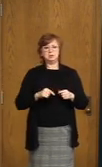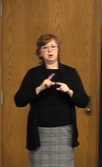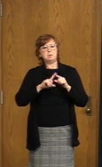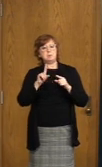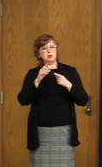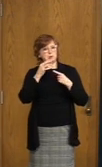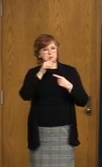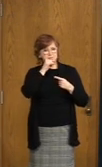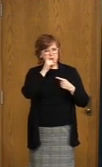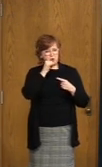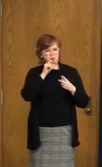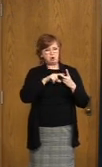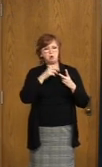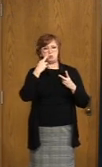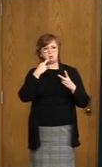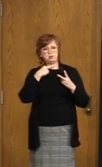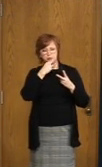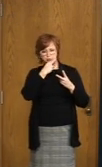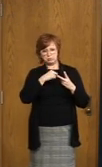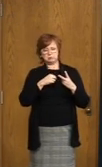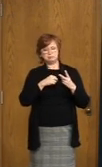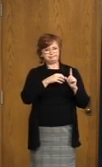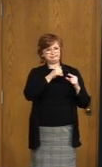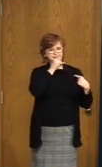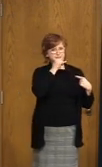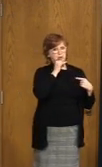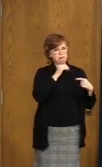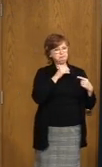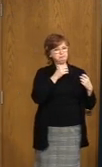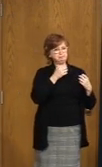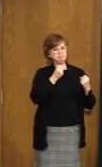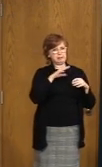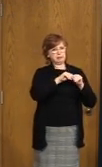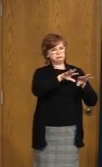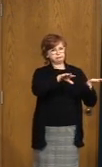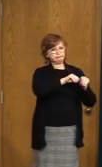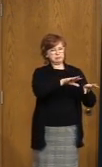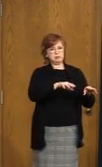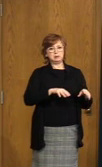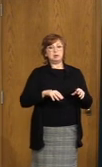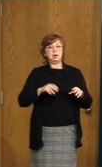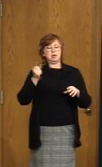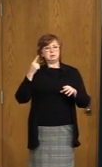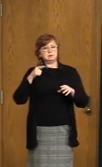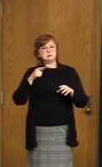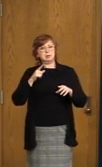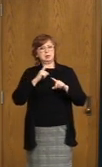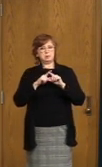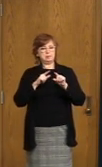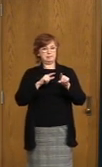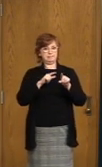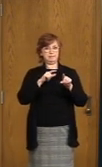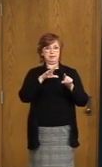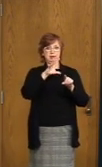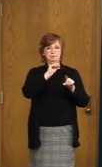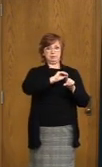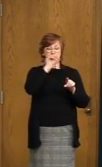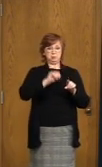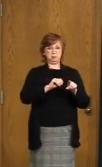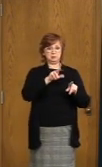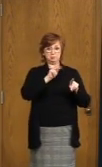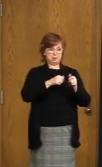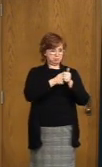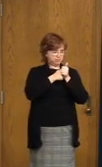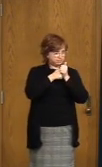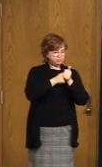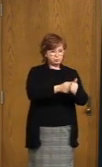restaurants, with the bars with many outbreaks, half the people were doing everything right, registering on entry, keeping